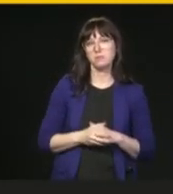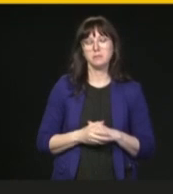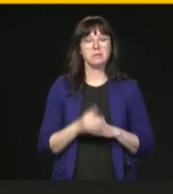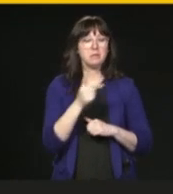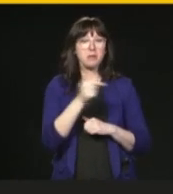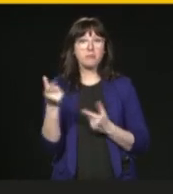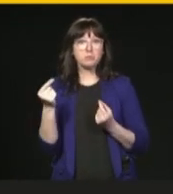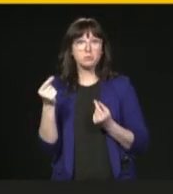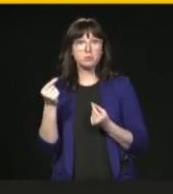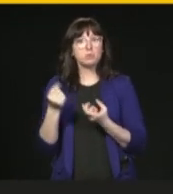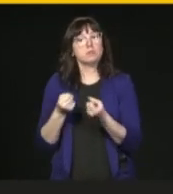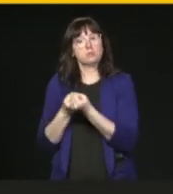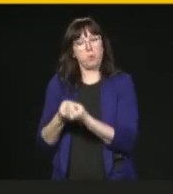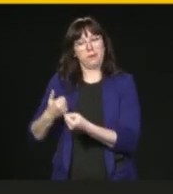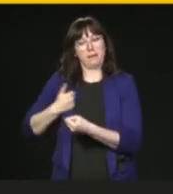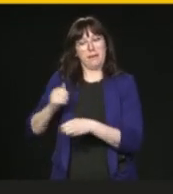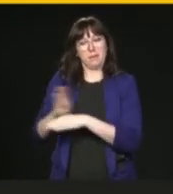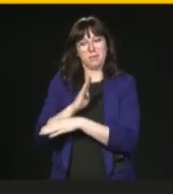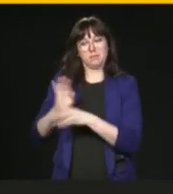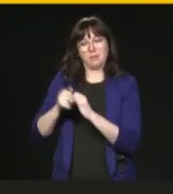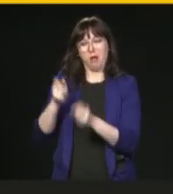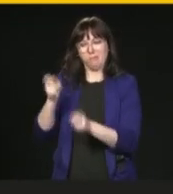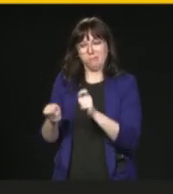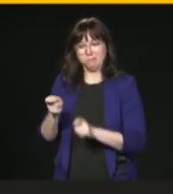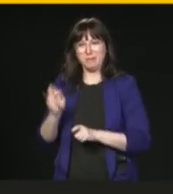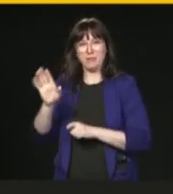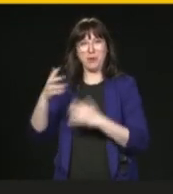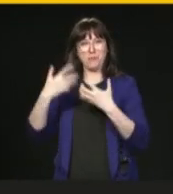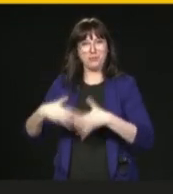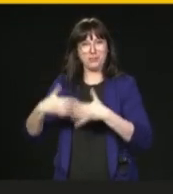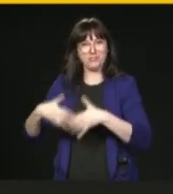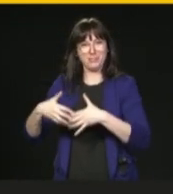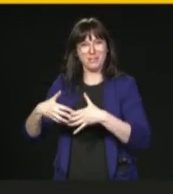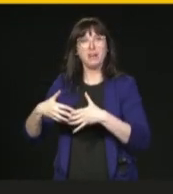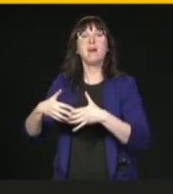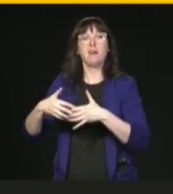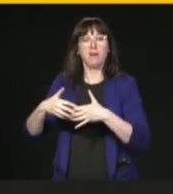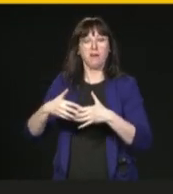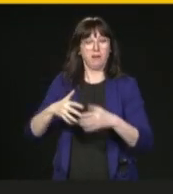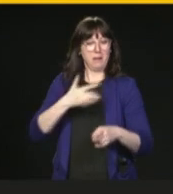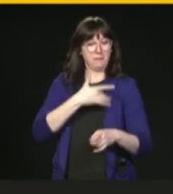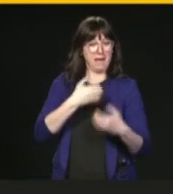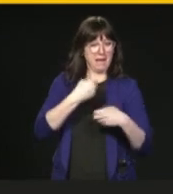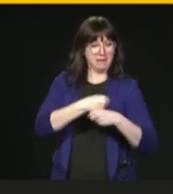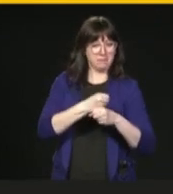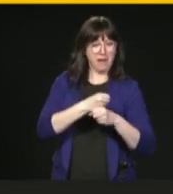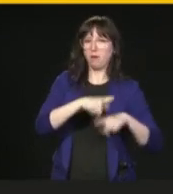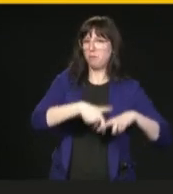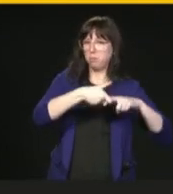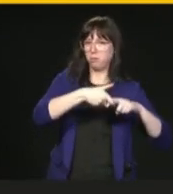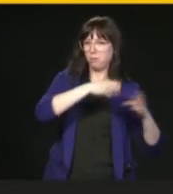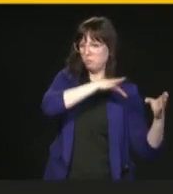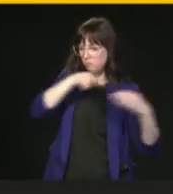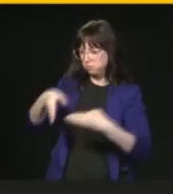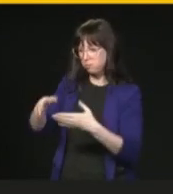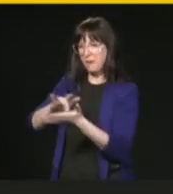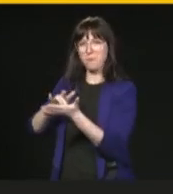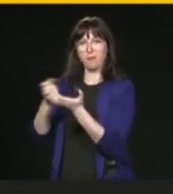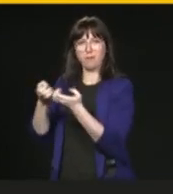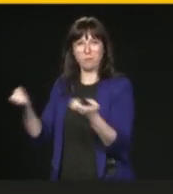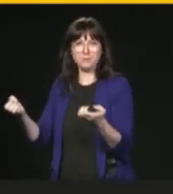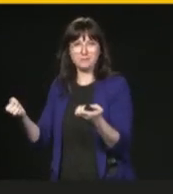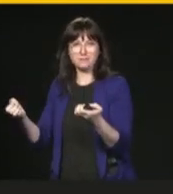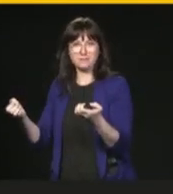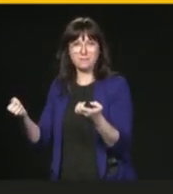helping companies in Canada retool their manufacturing facilities to produce the things we all need. On the